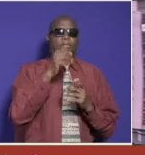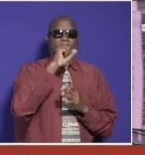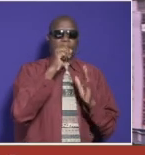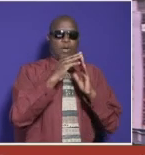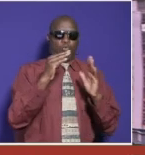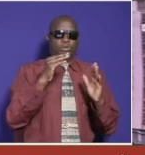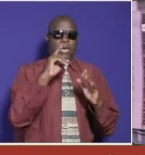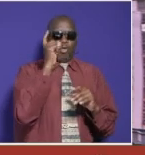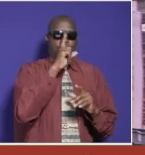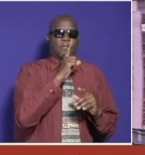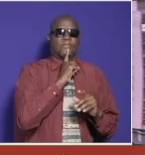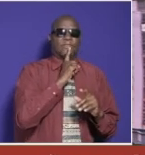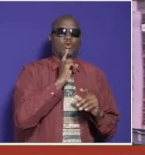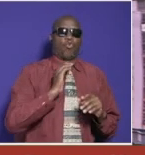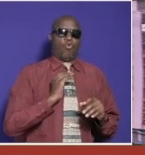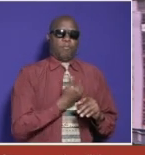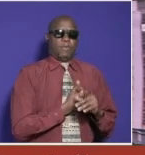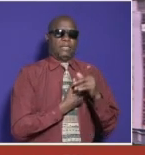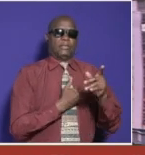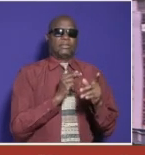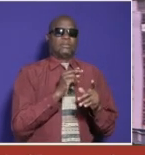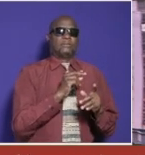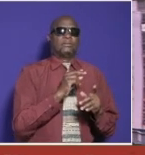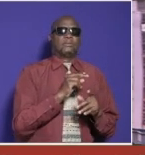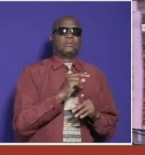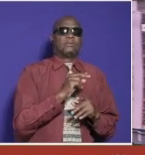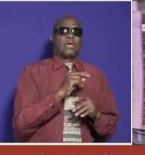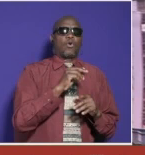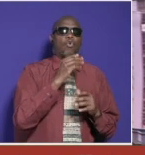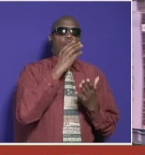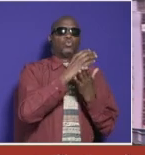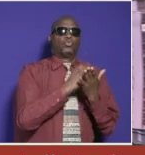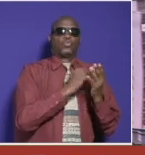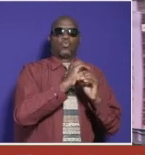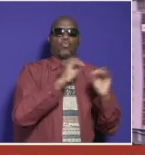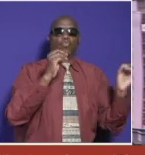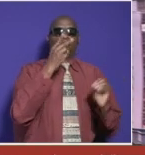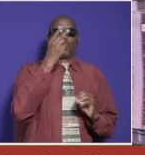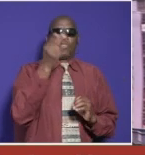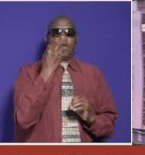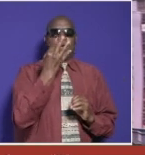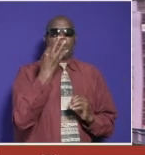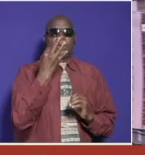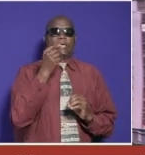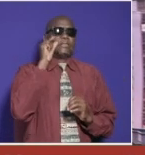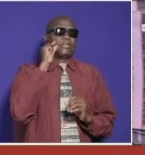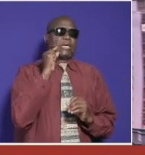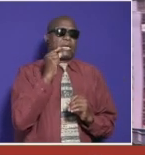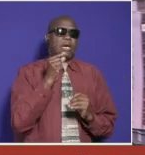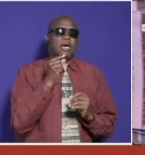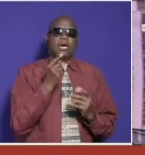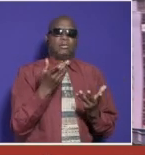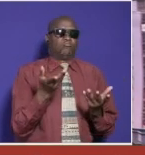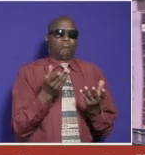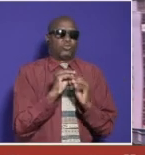committee as unconstitutional, noting that it does not meet the two-thirds gender threshold. Meanwhile, genuine public sector pending